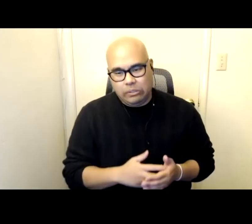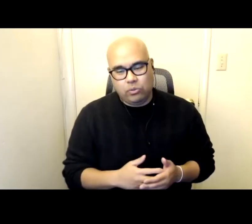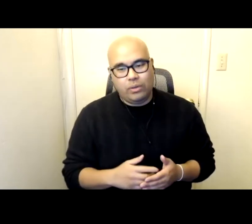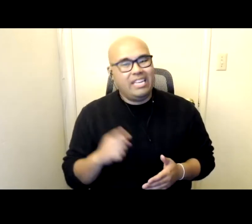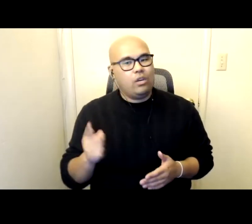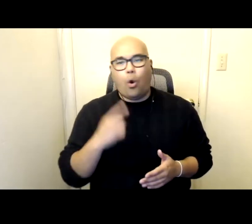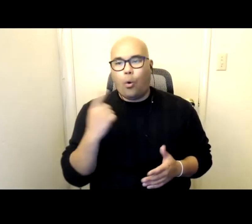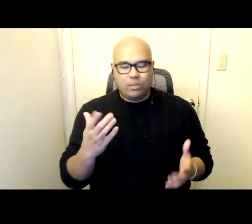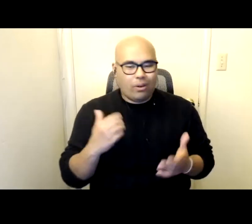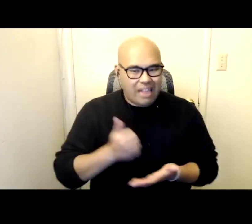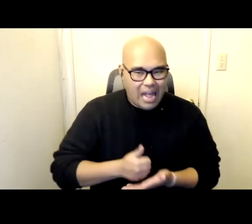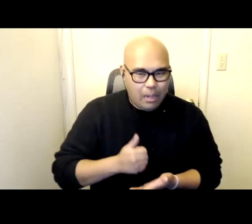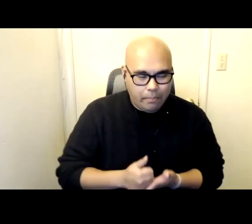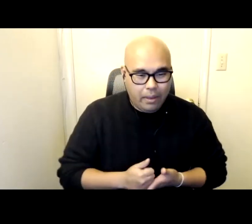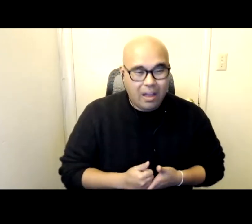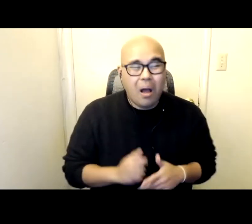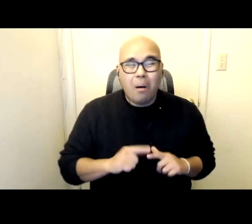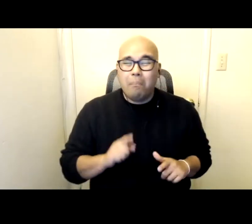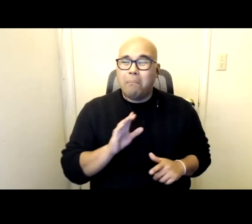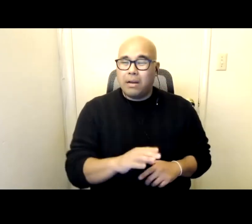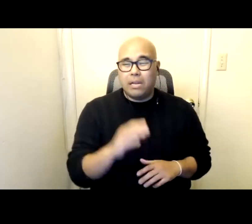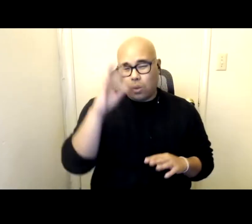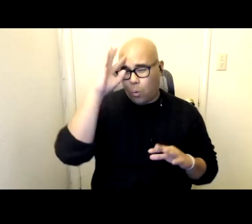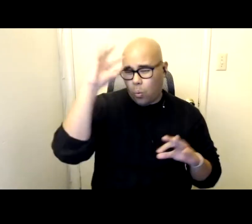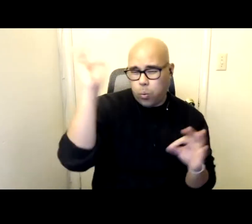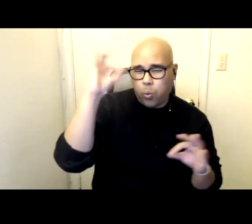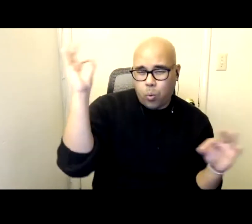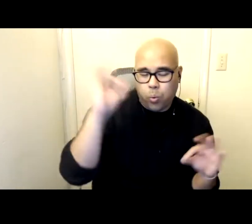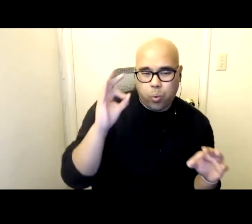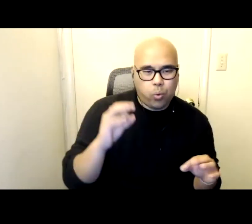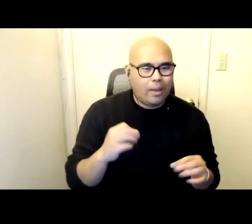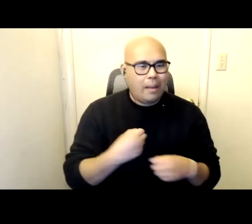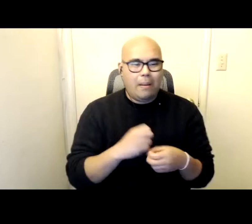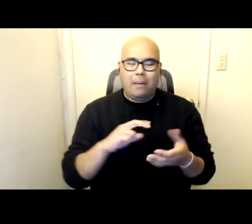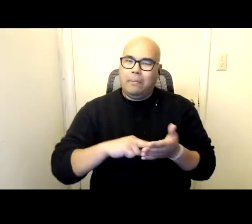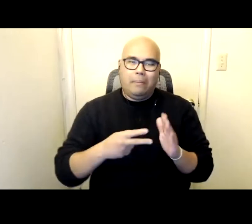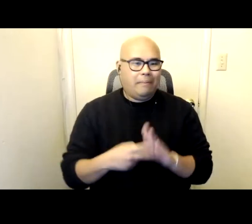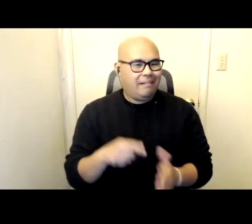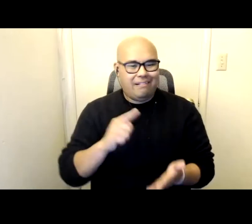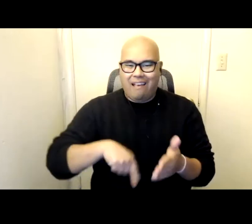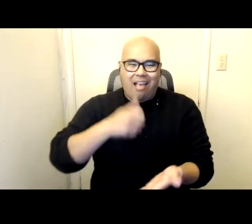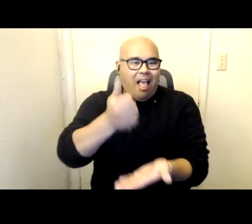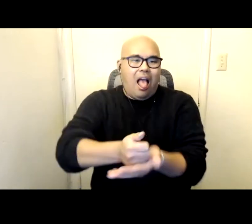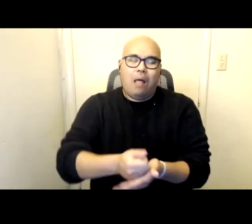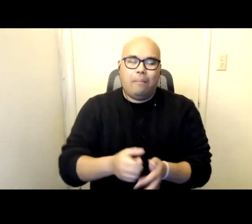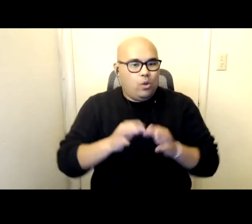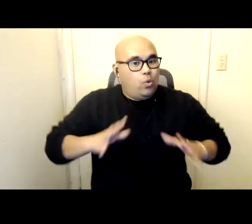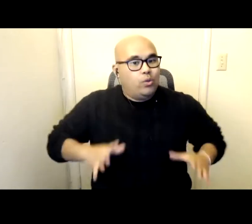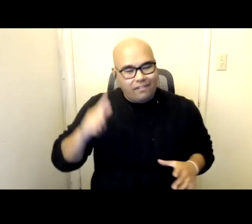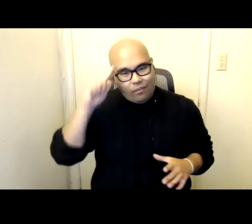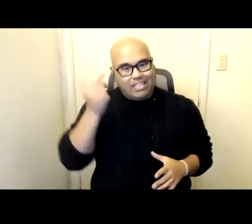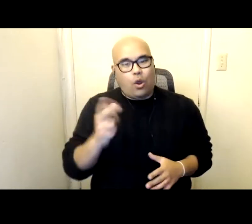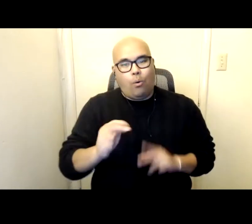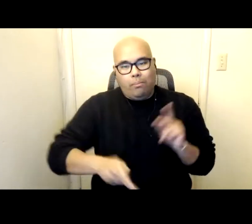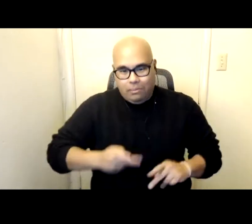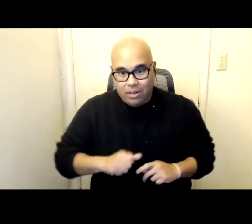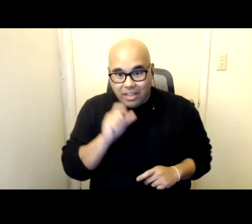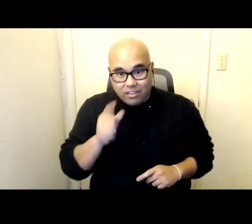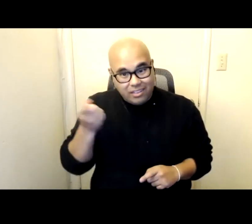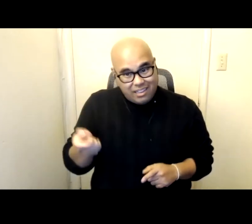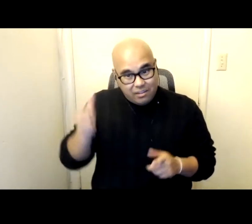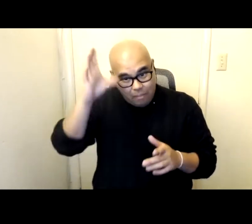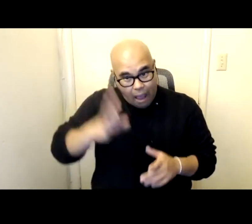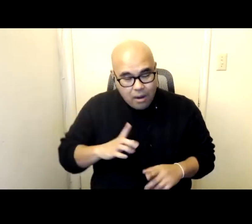wants to help, but his ignorance makes him useless to his own kind. Not just to this